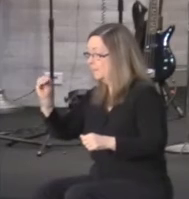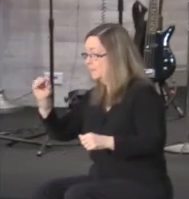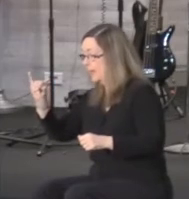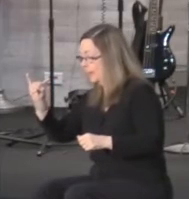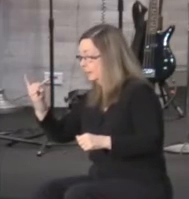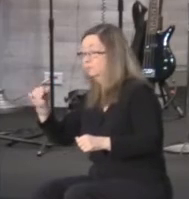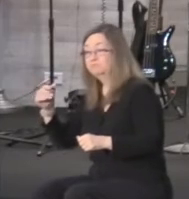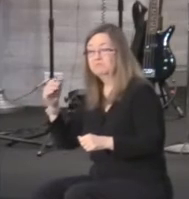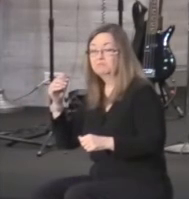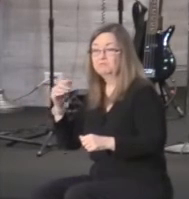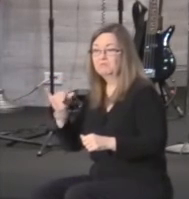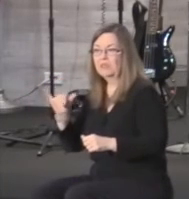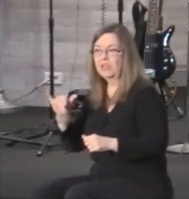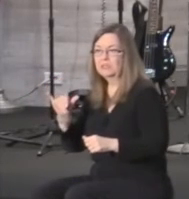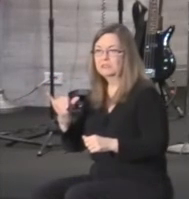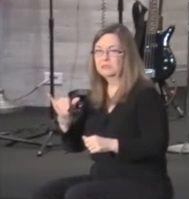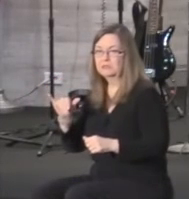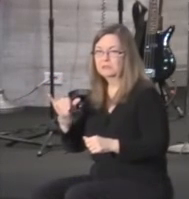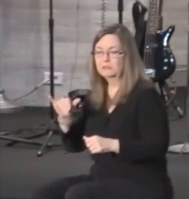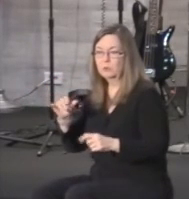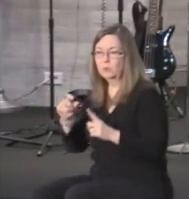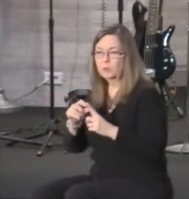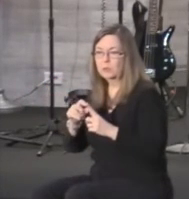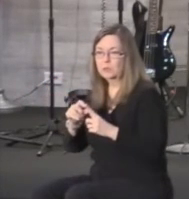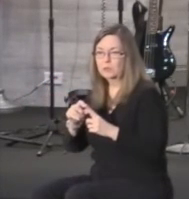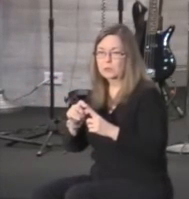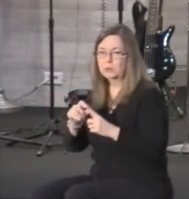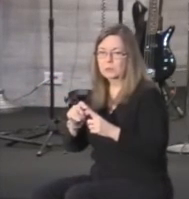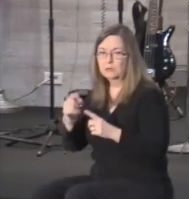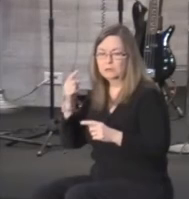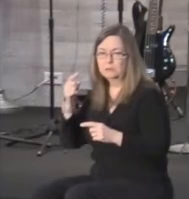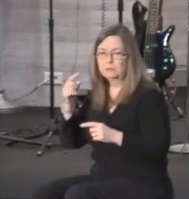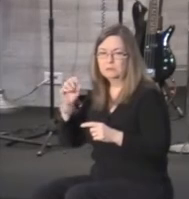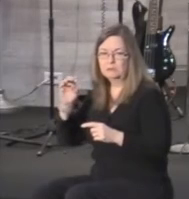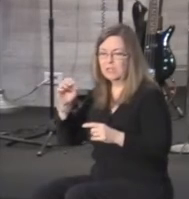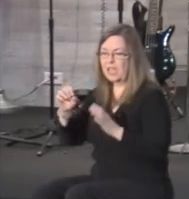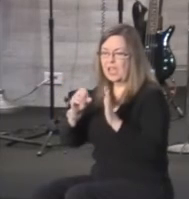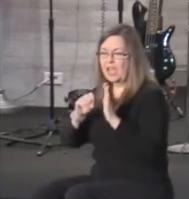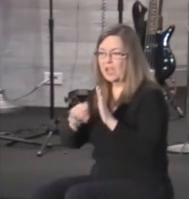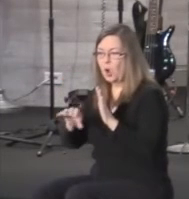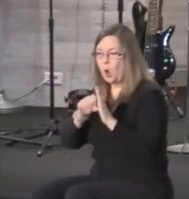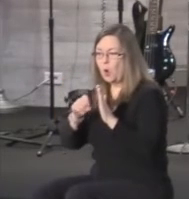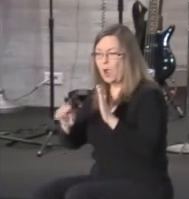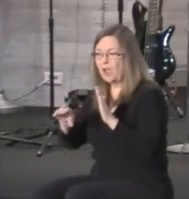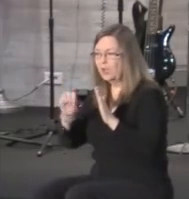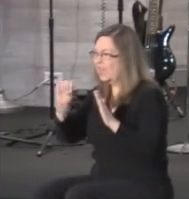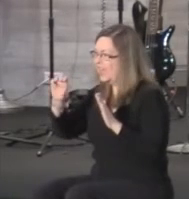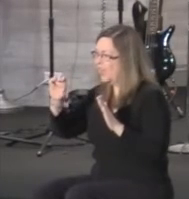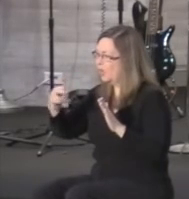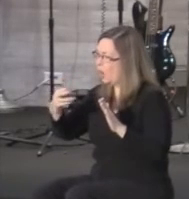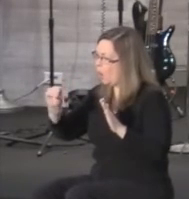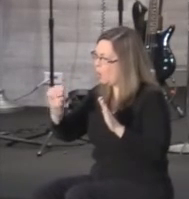Sounds familiar, doesn't it? Like the same word. Listen to the kamai, echo. We get the word echo from